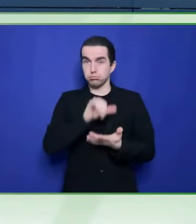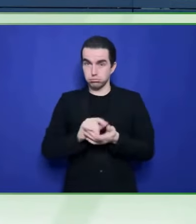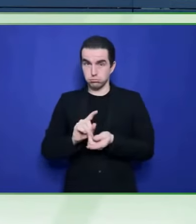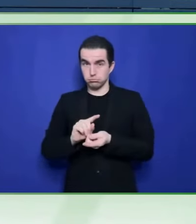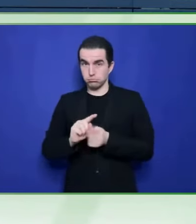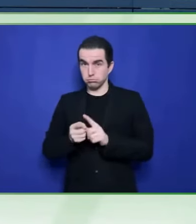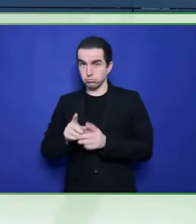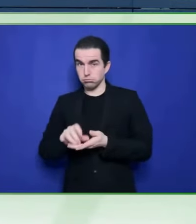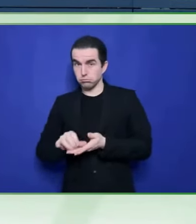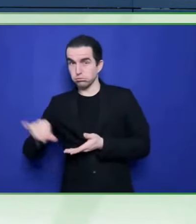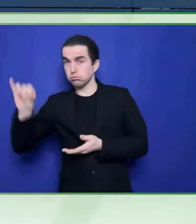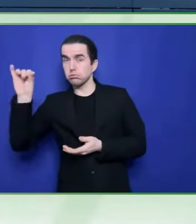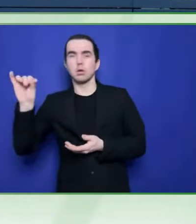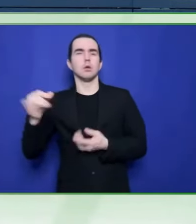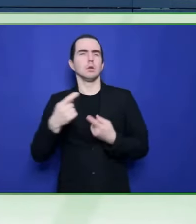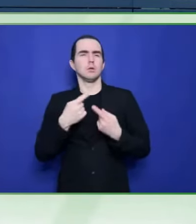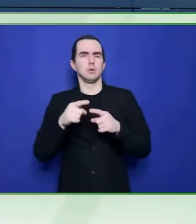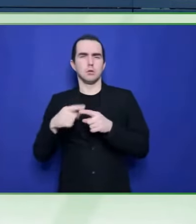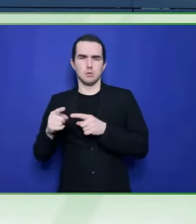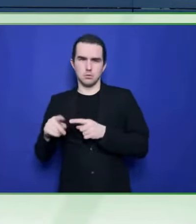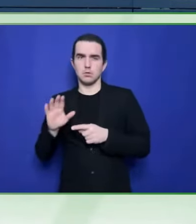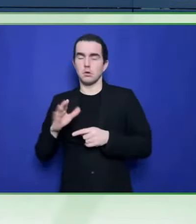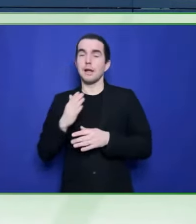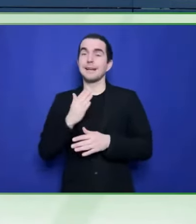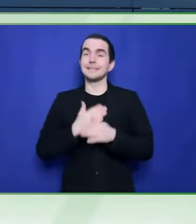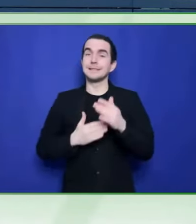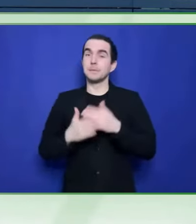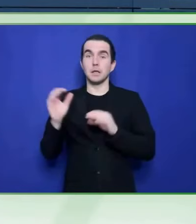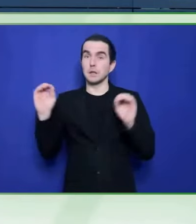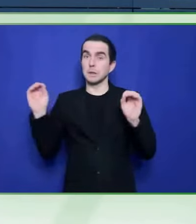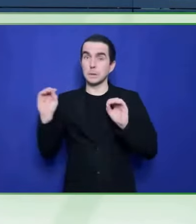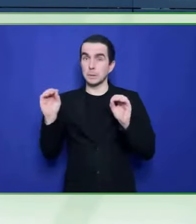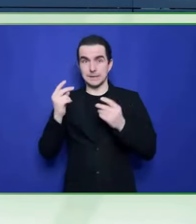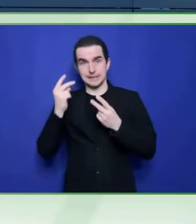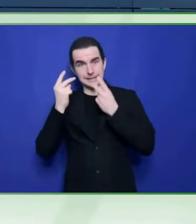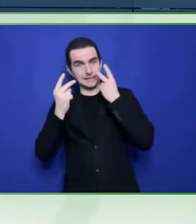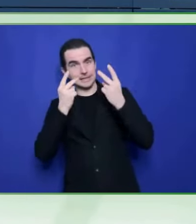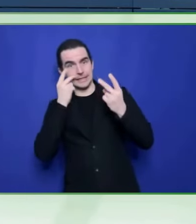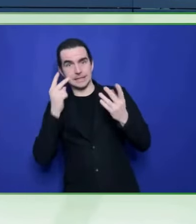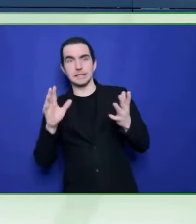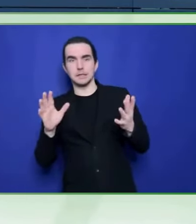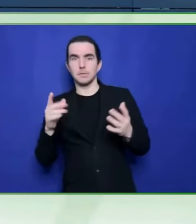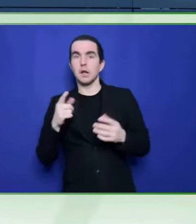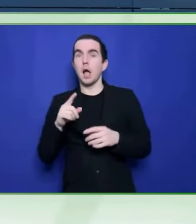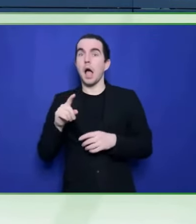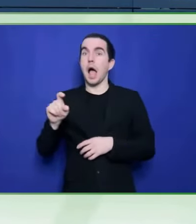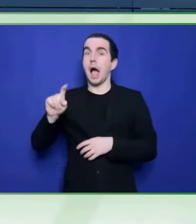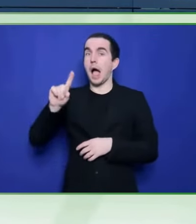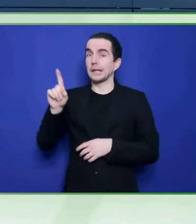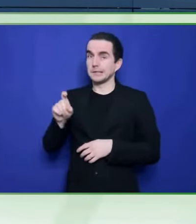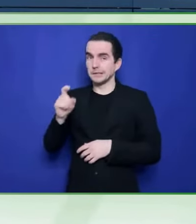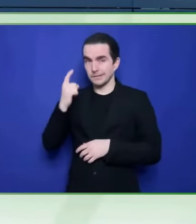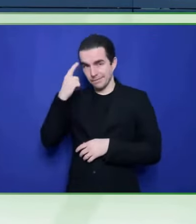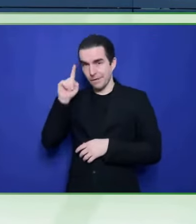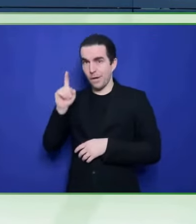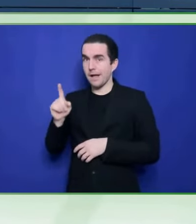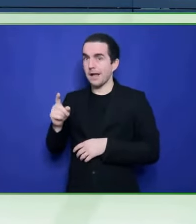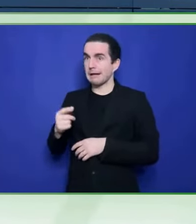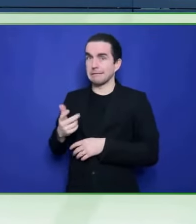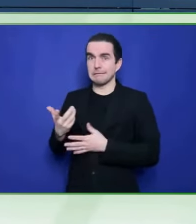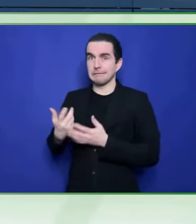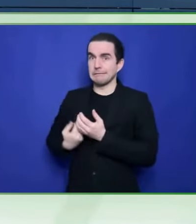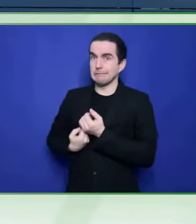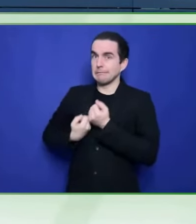of the provisions for public transport organisations need to provide, all whilst facing really severely